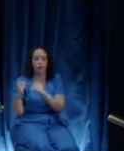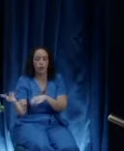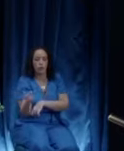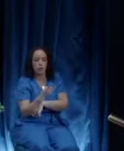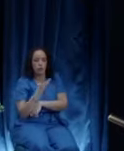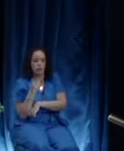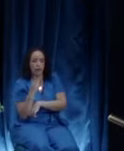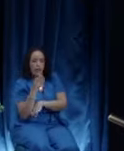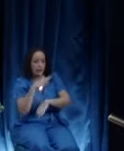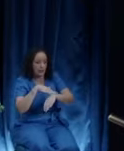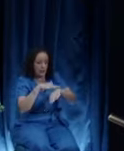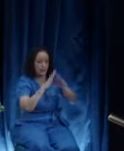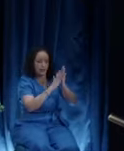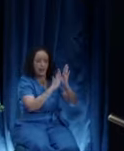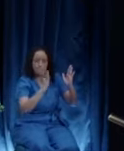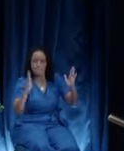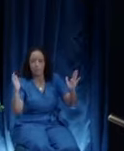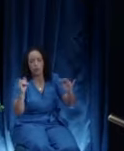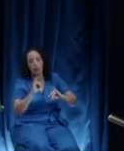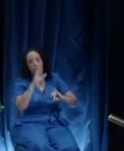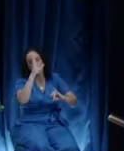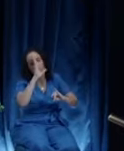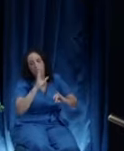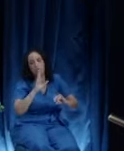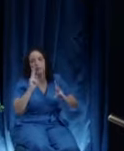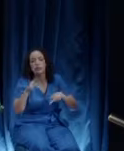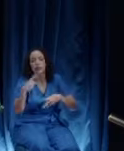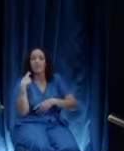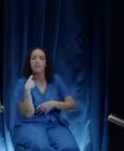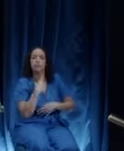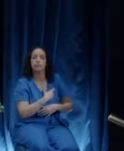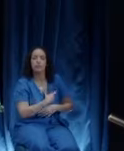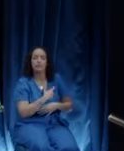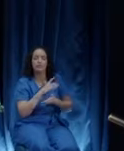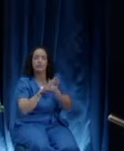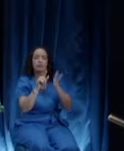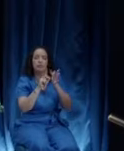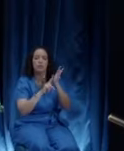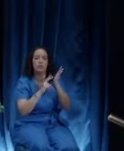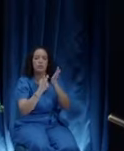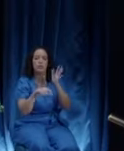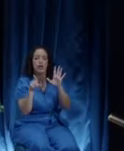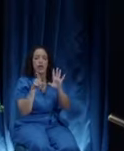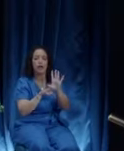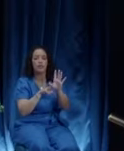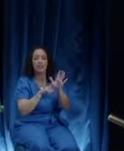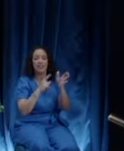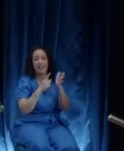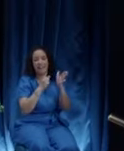then the tragic death of Prince Henry, Anna and James's eldest son,